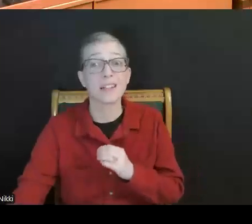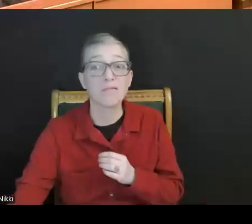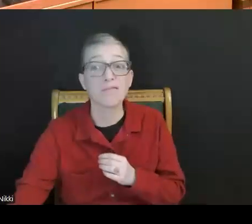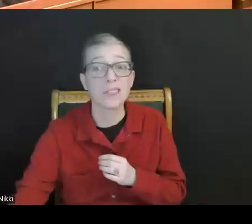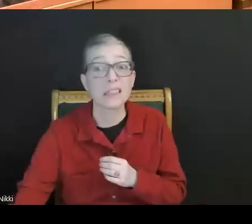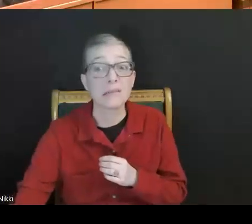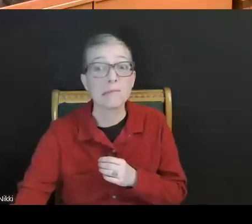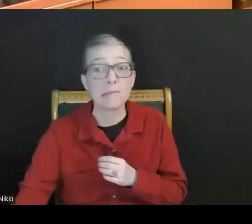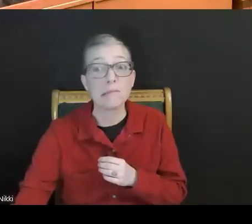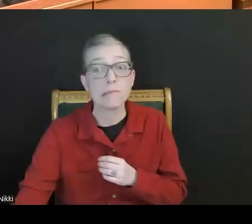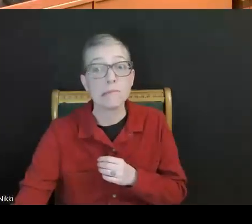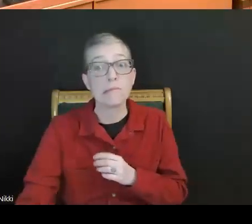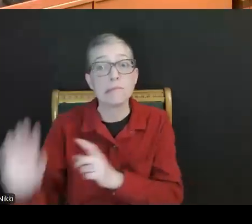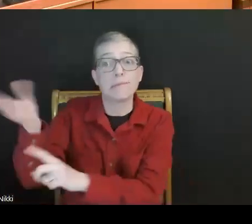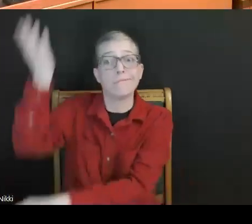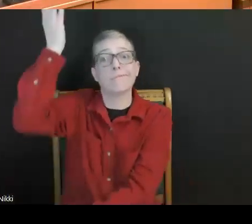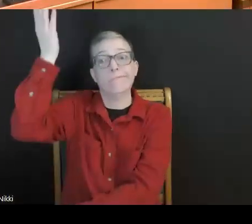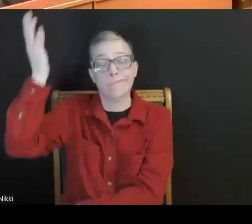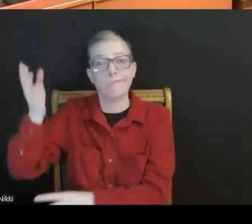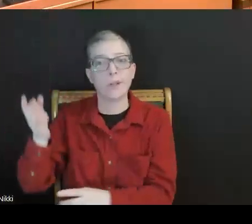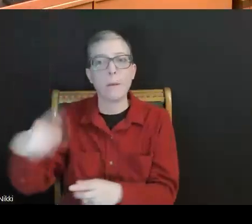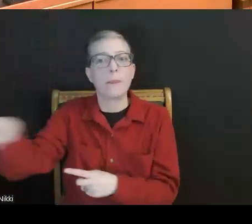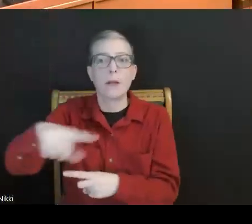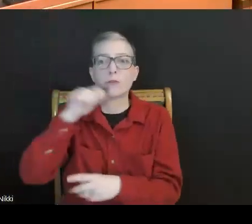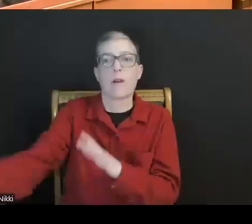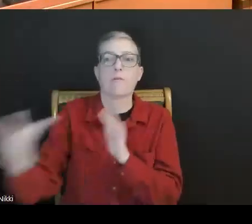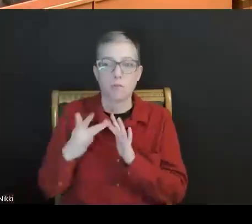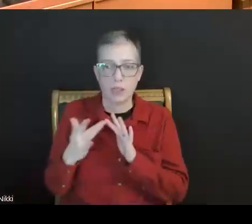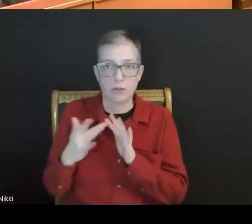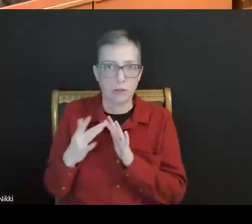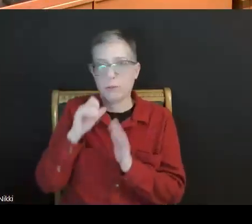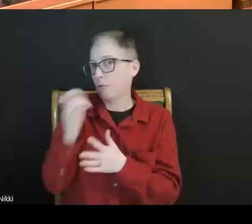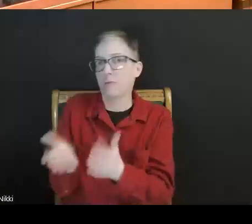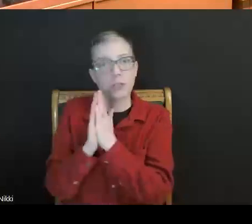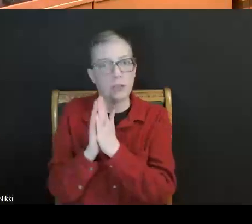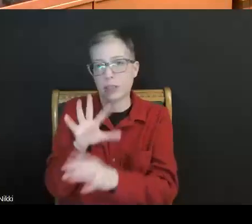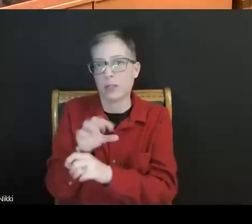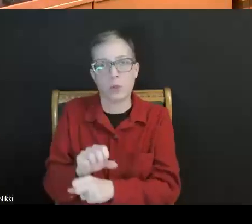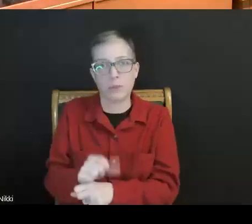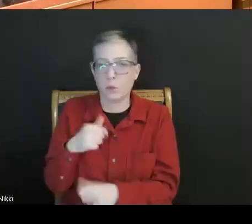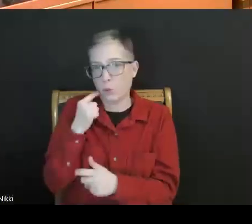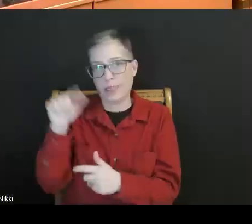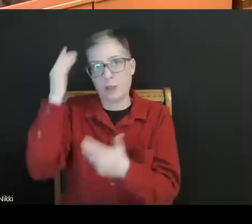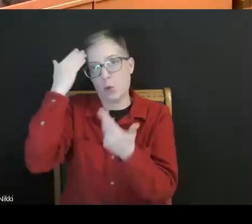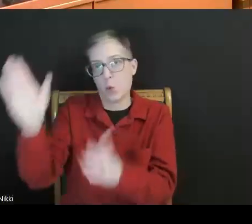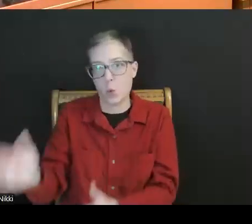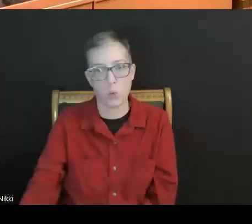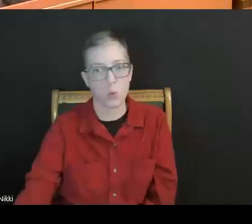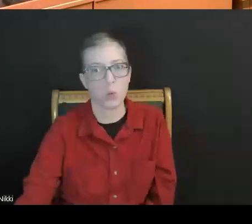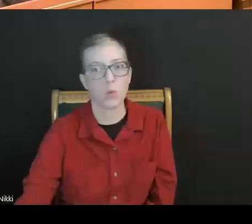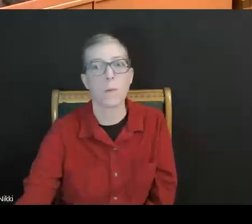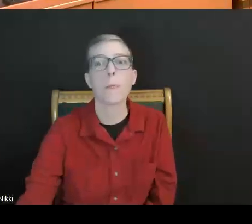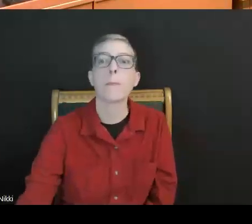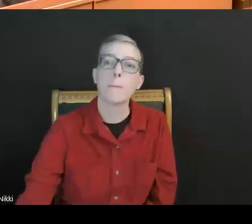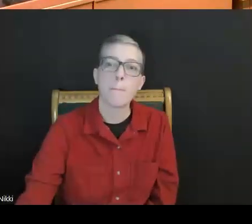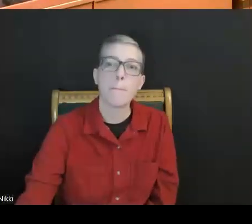significantly higher. They're just not reaching us to request appointments. In terms of how many